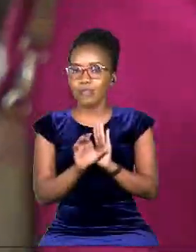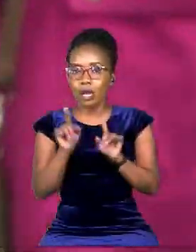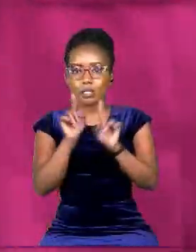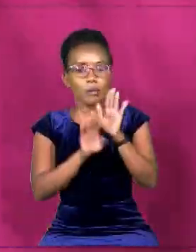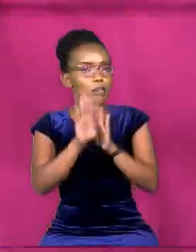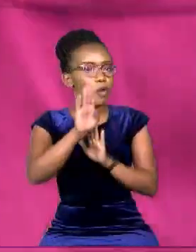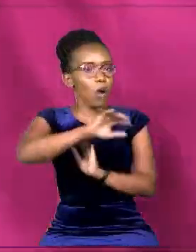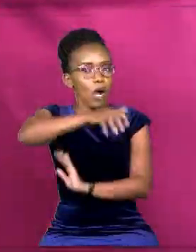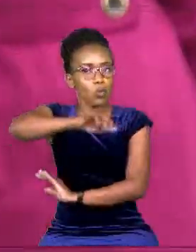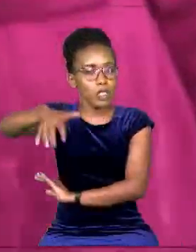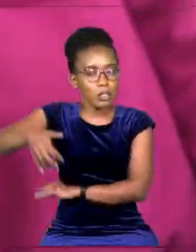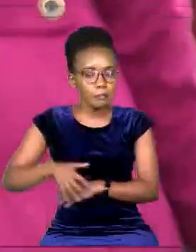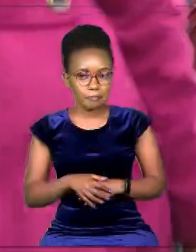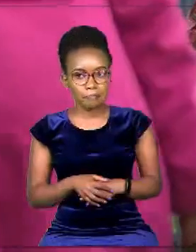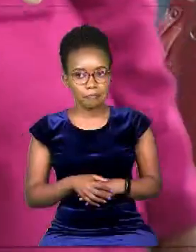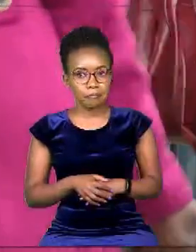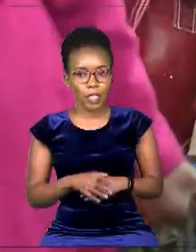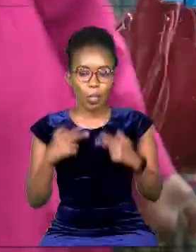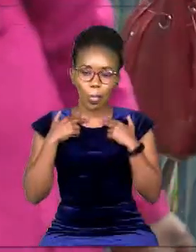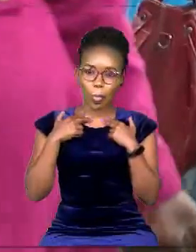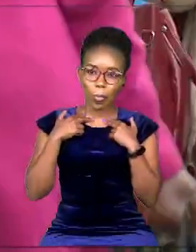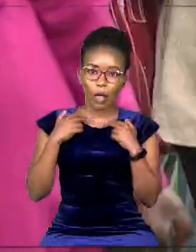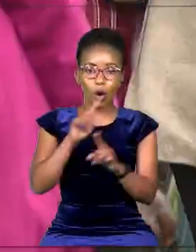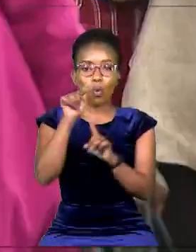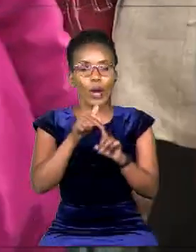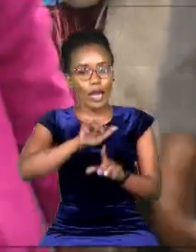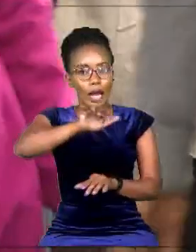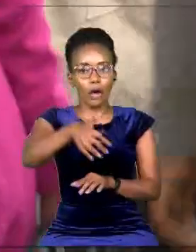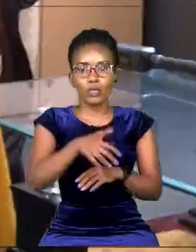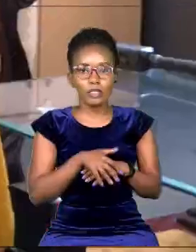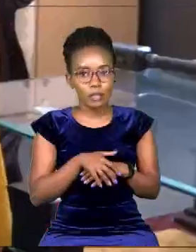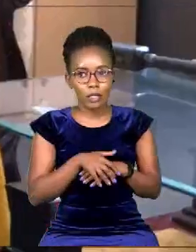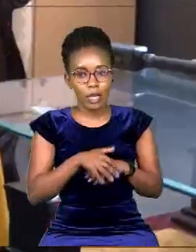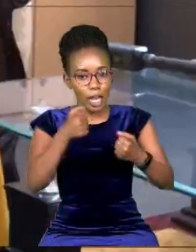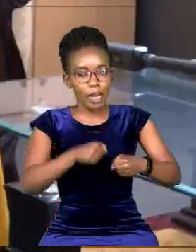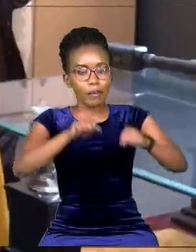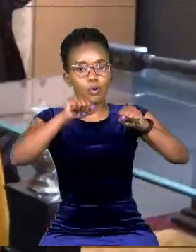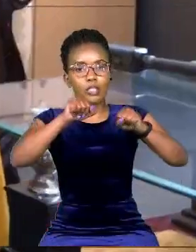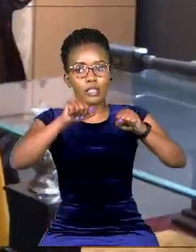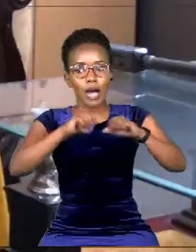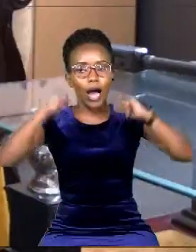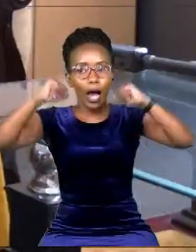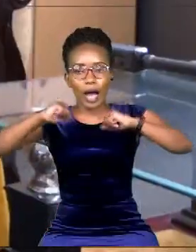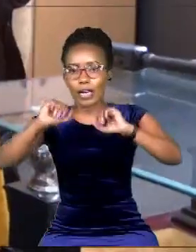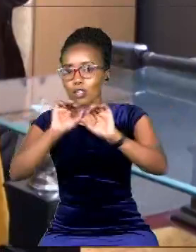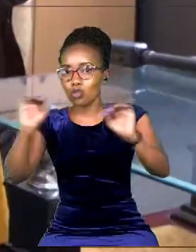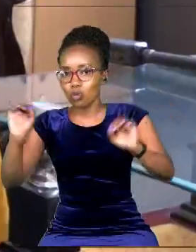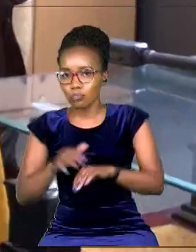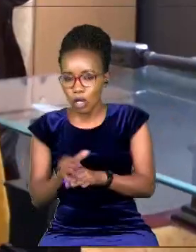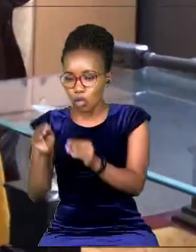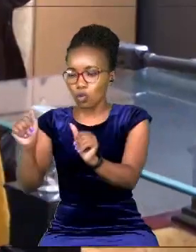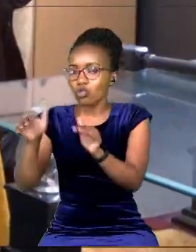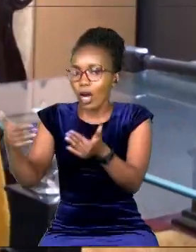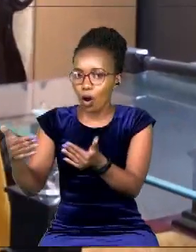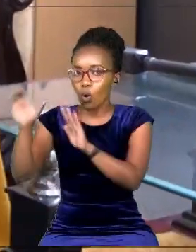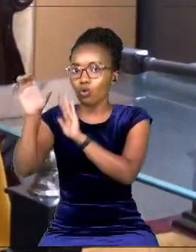of county structures might stall if the county bosses are not in good terms. Does the solution lie in changing the constitution